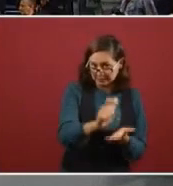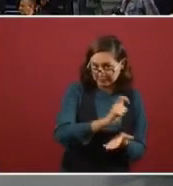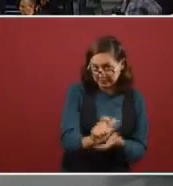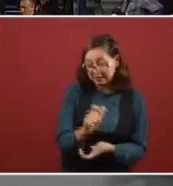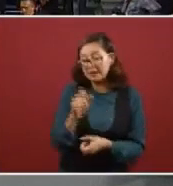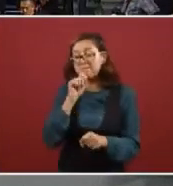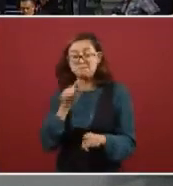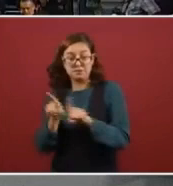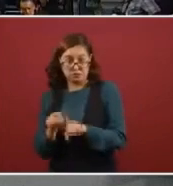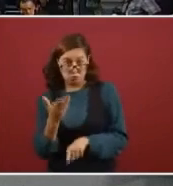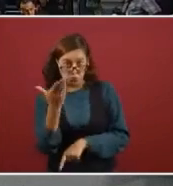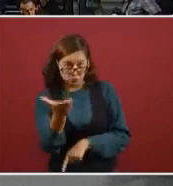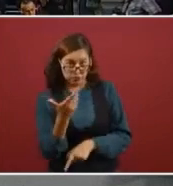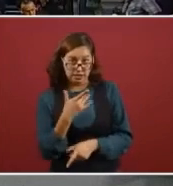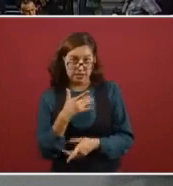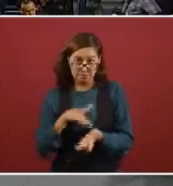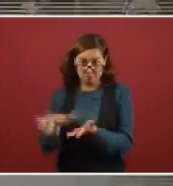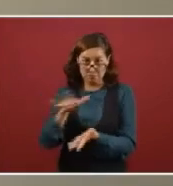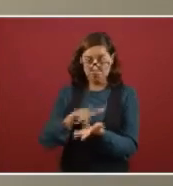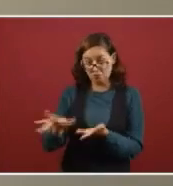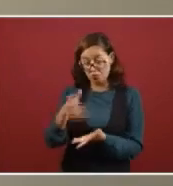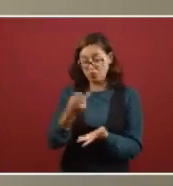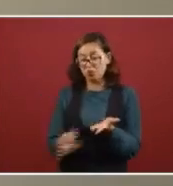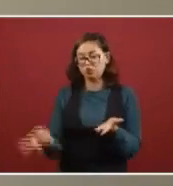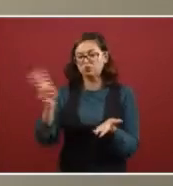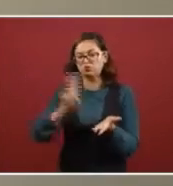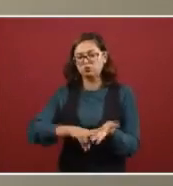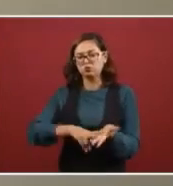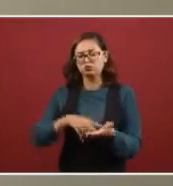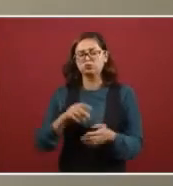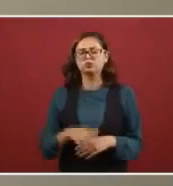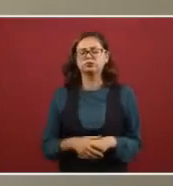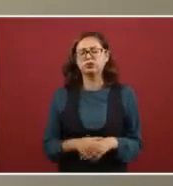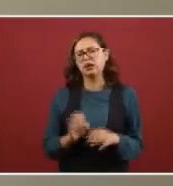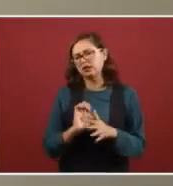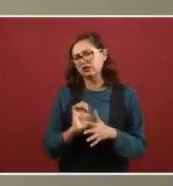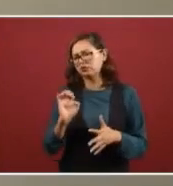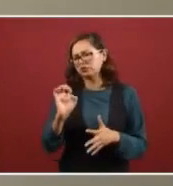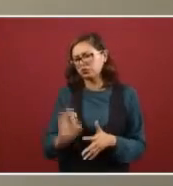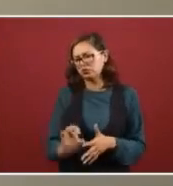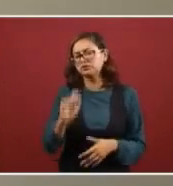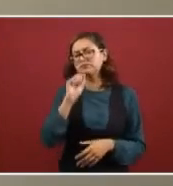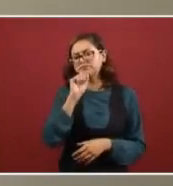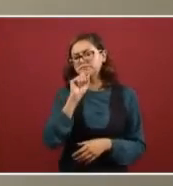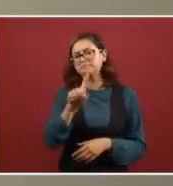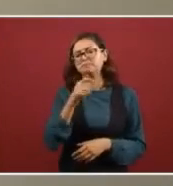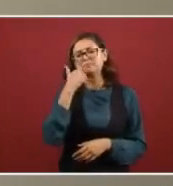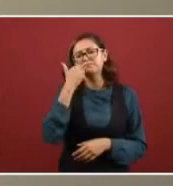recibir los recursos que usted acaba de anunciar? En ese sentido, también preguntarle